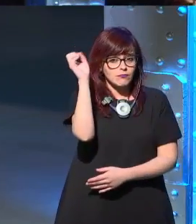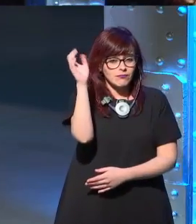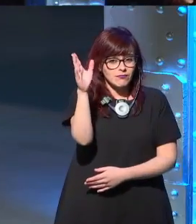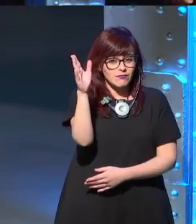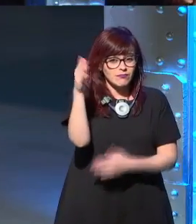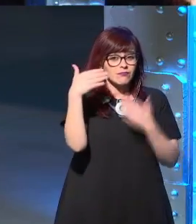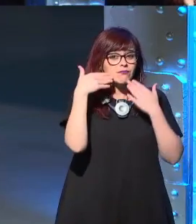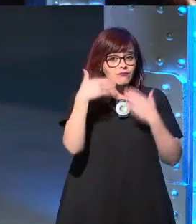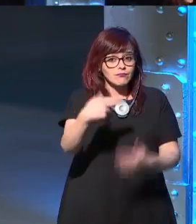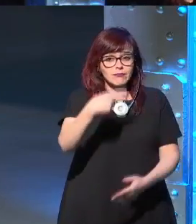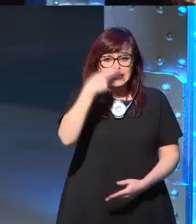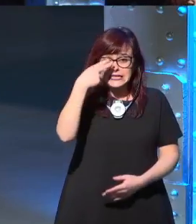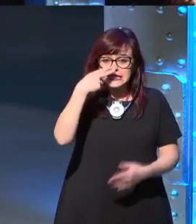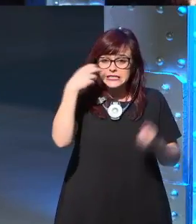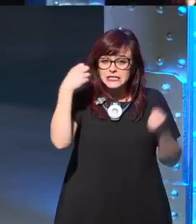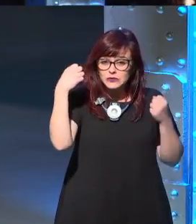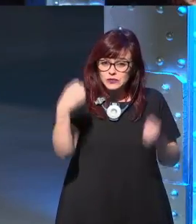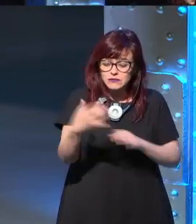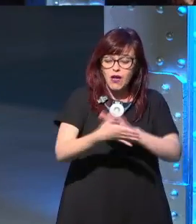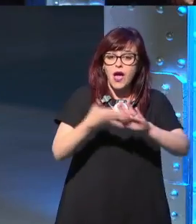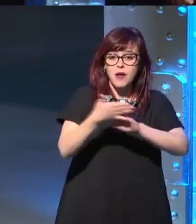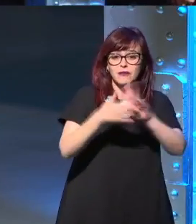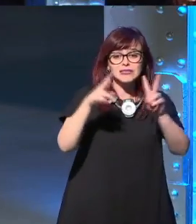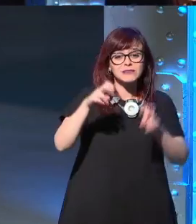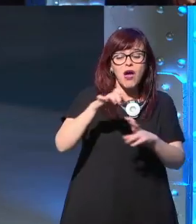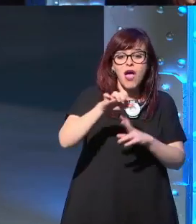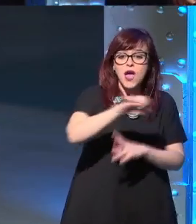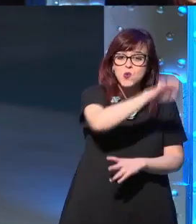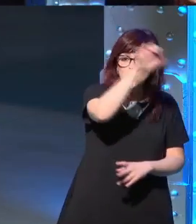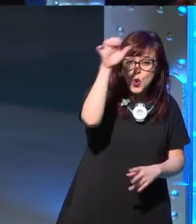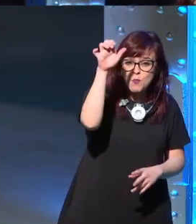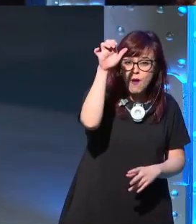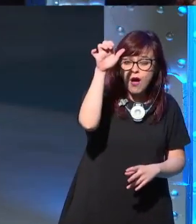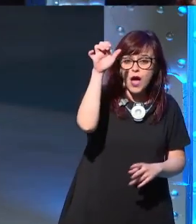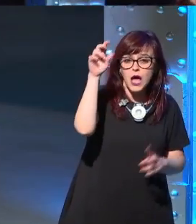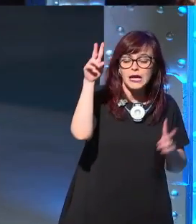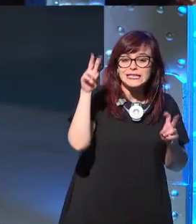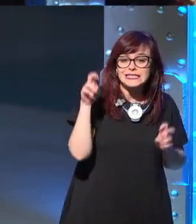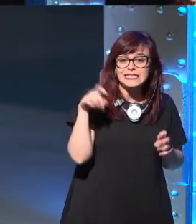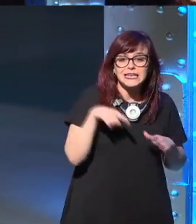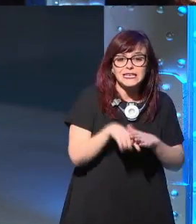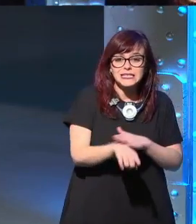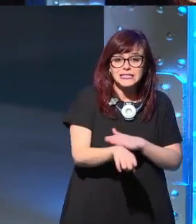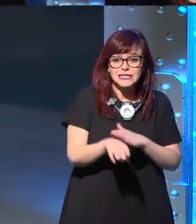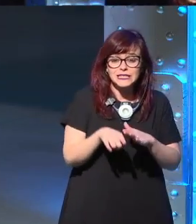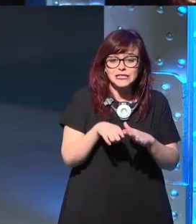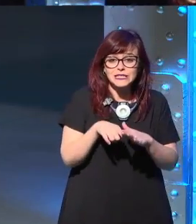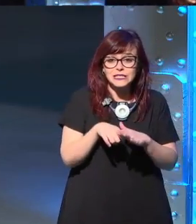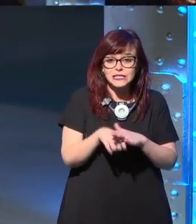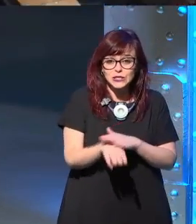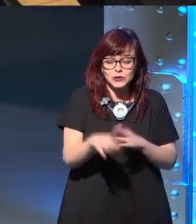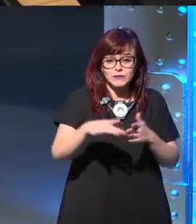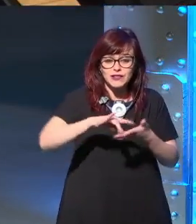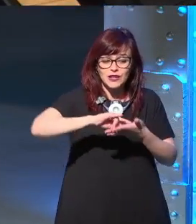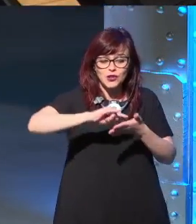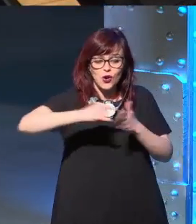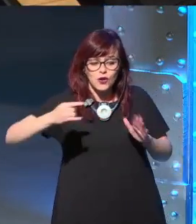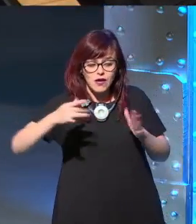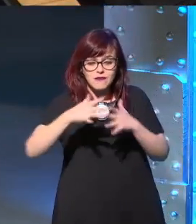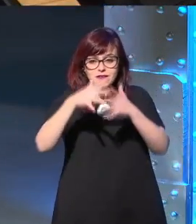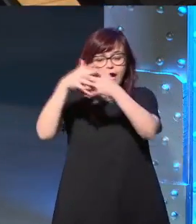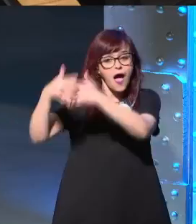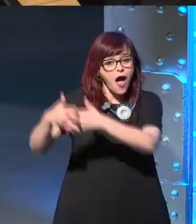When you were talking about how Europe is handling this technology advancement, and how North America, or even